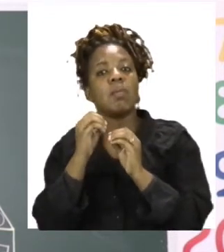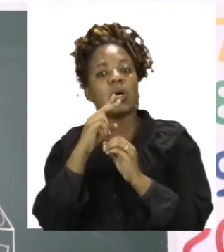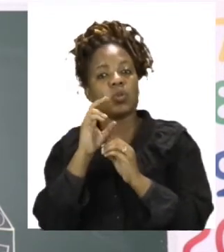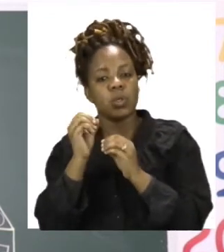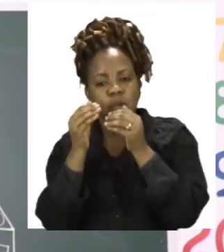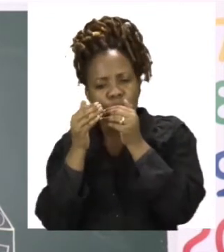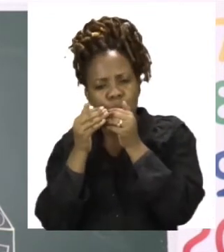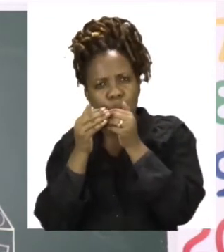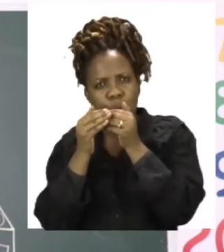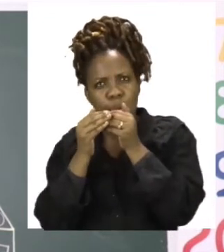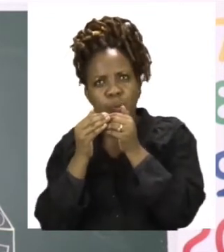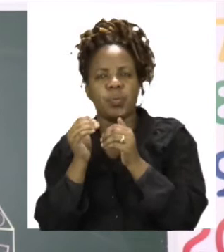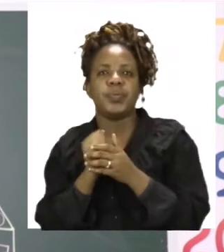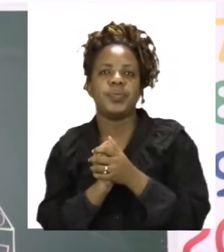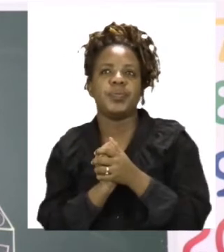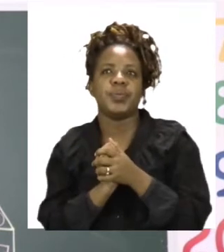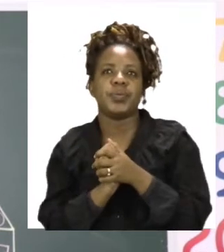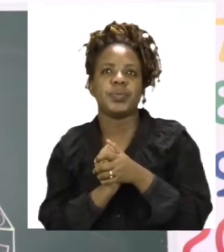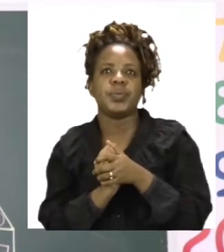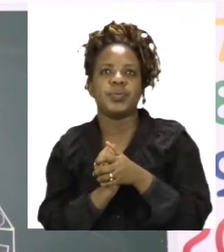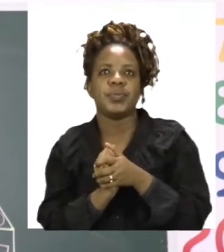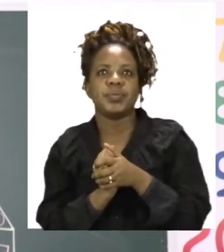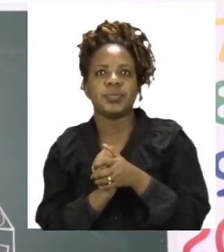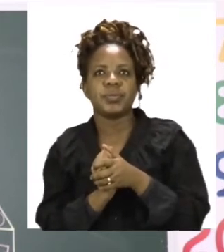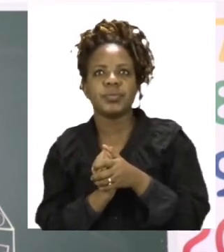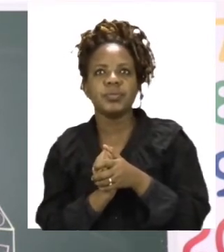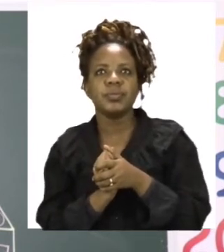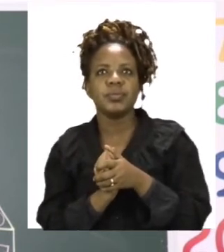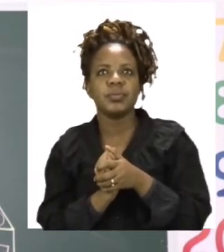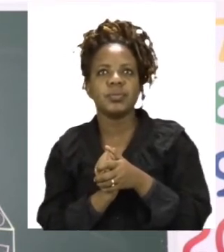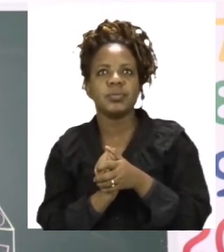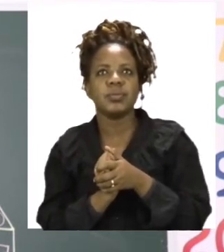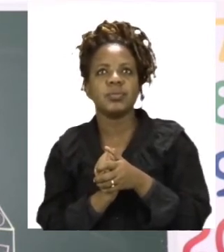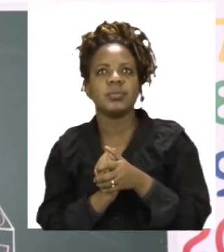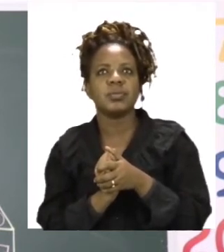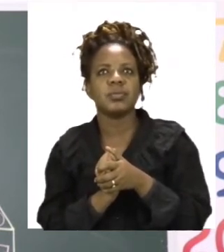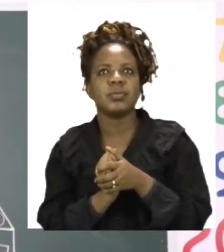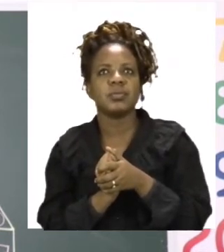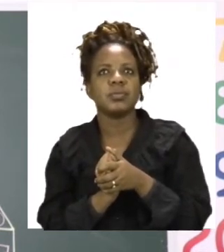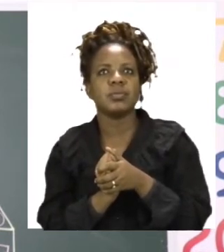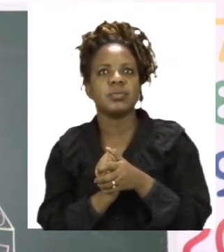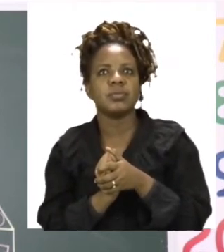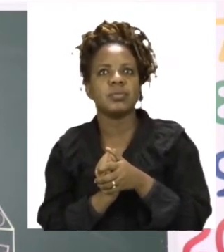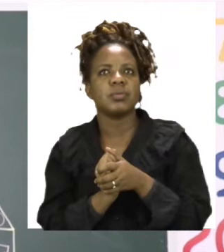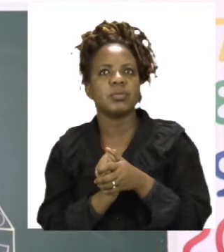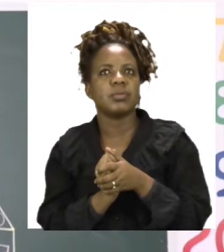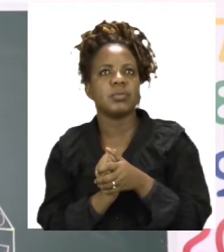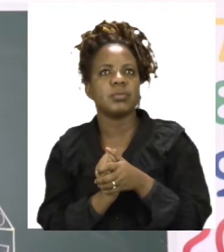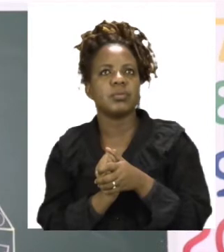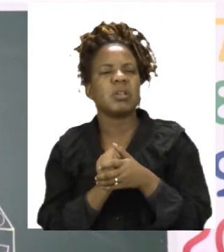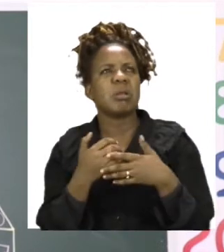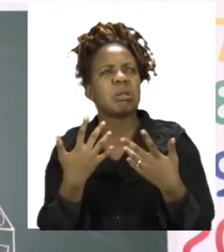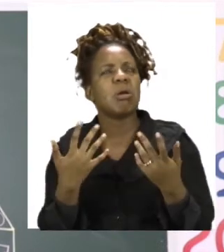was standing at. After a while, the lion gets upset and gets tired